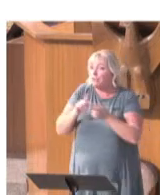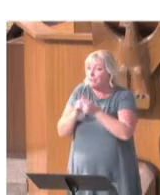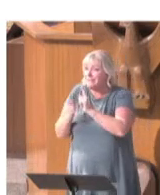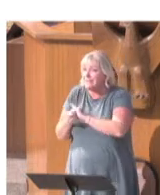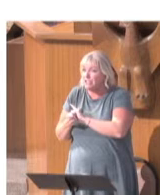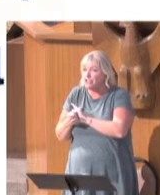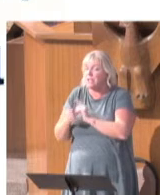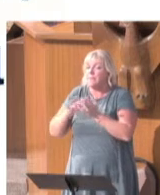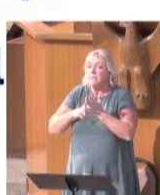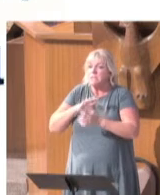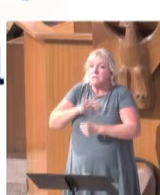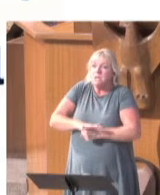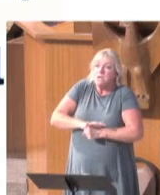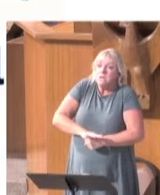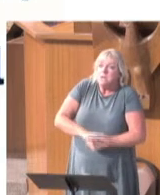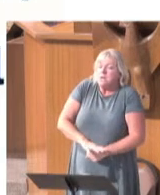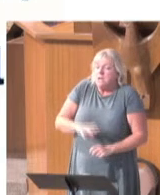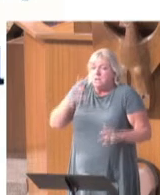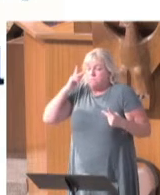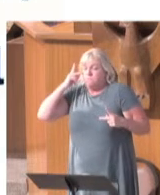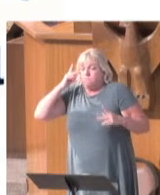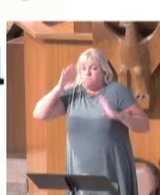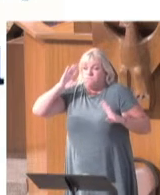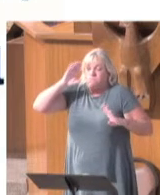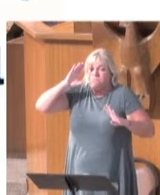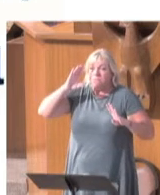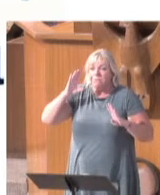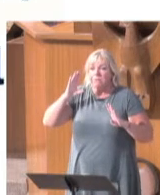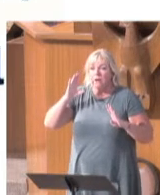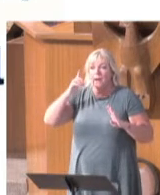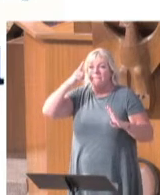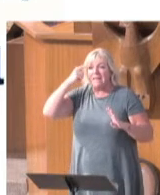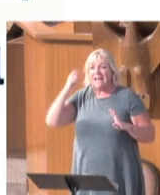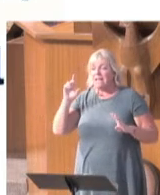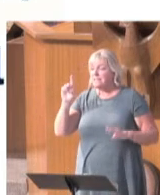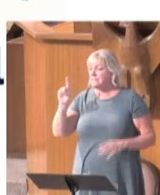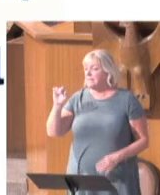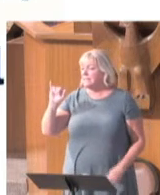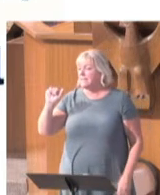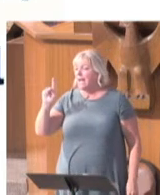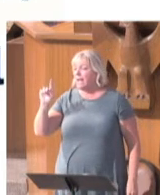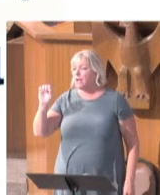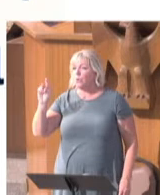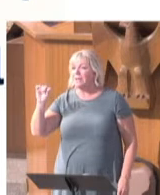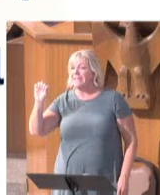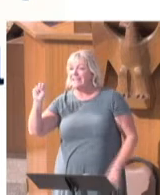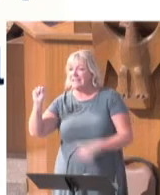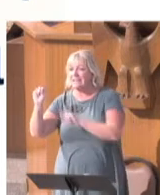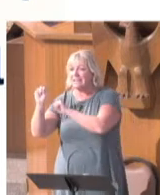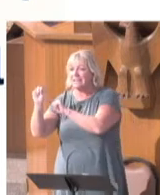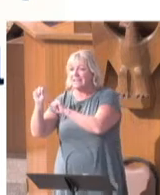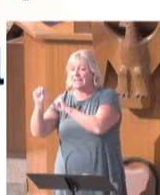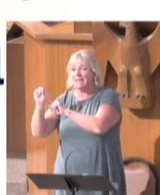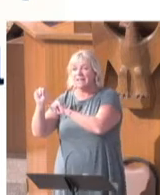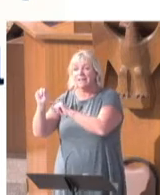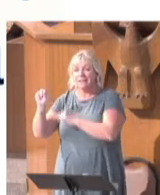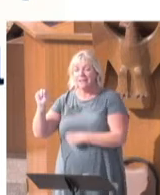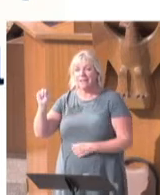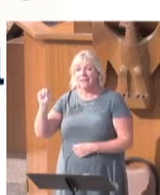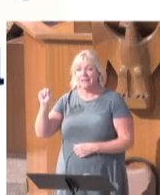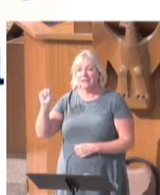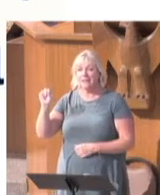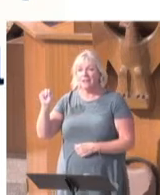is distressed or greatly troubled by diakonion. Now, throughout the